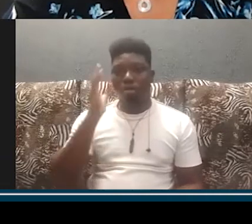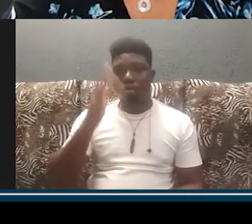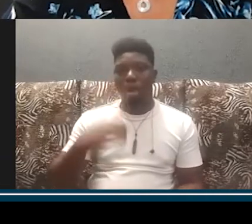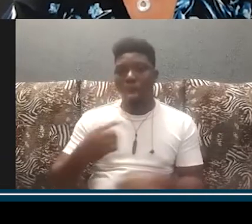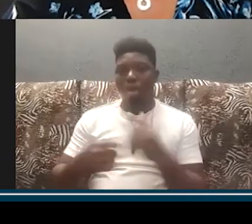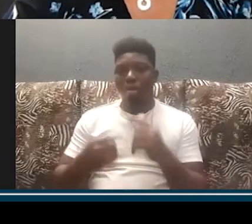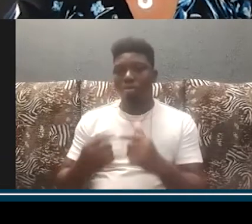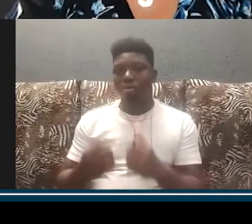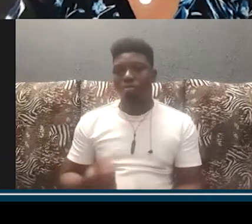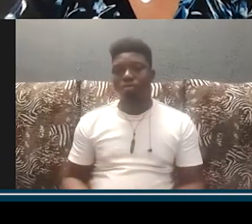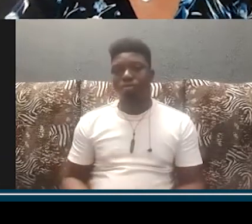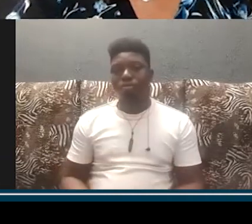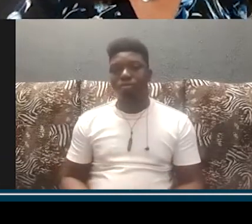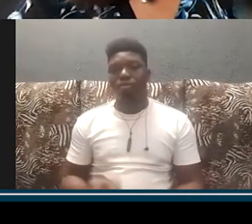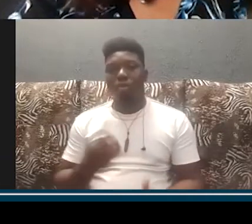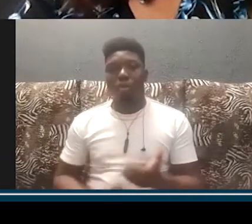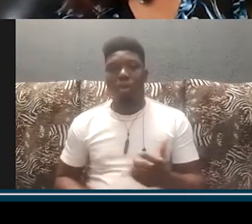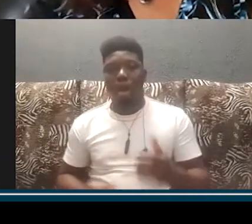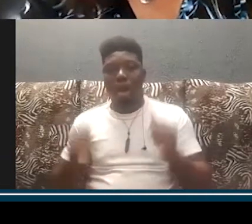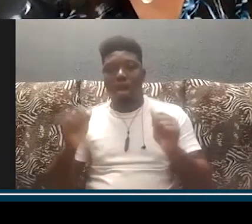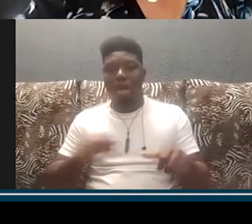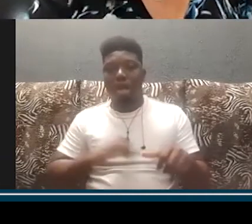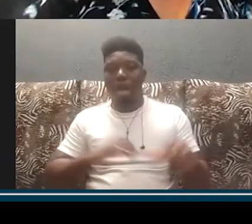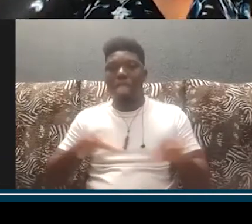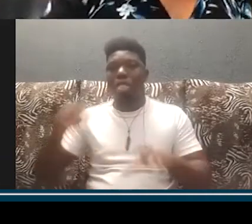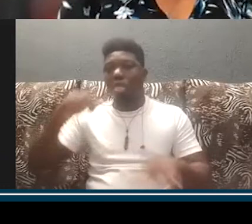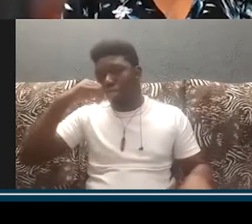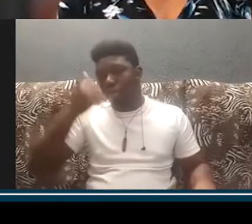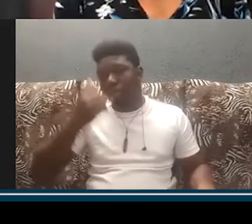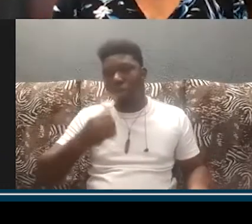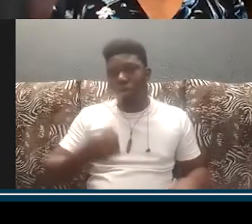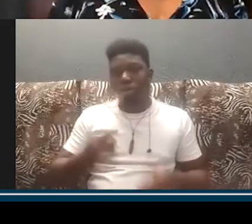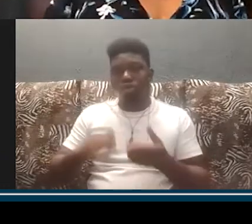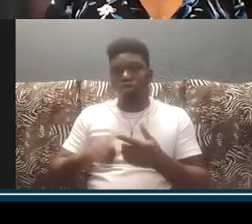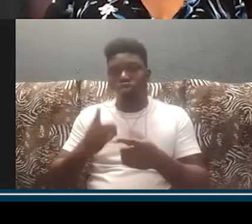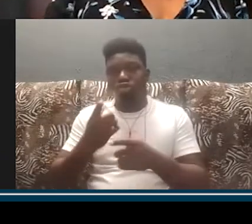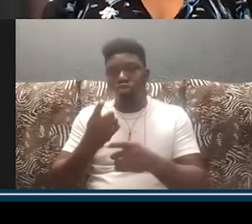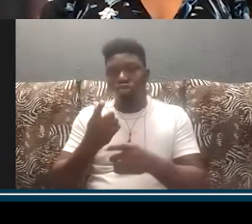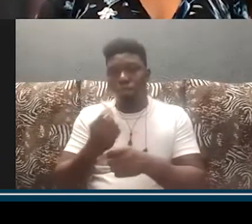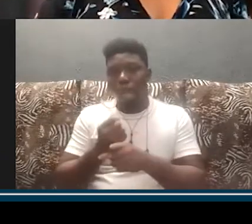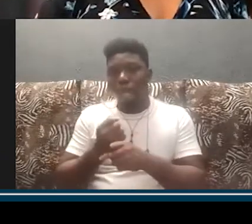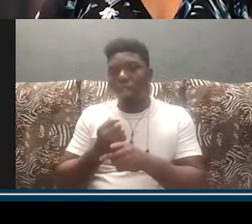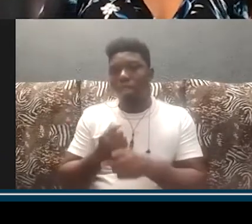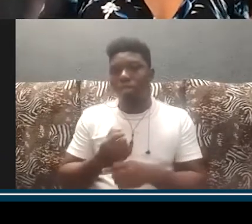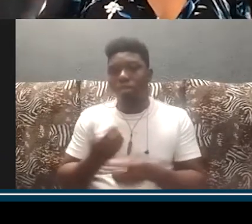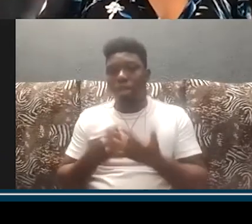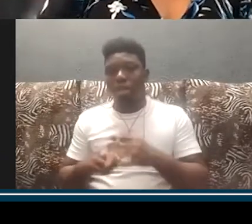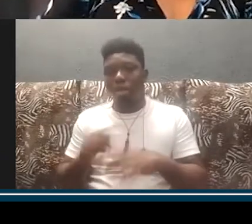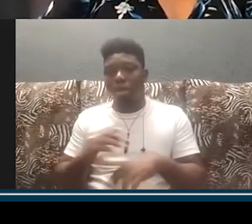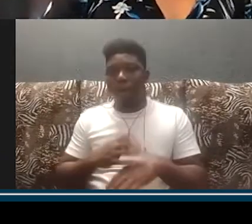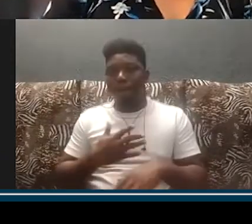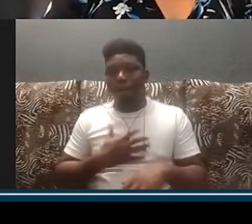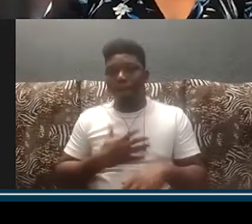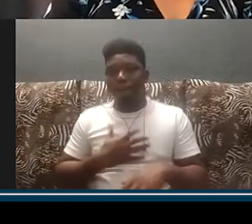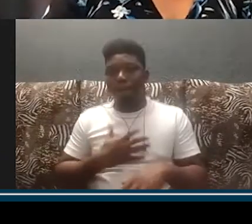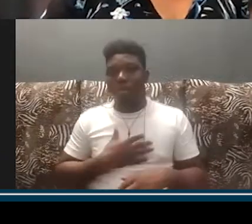I do tomorrow to get started on my unlearning ableism journey? Or what